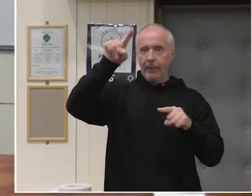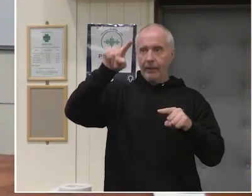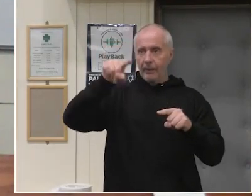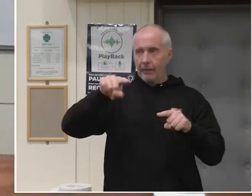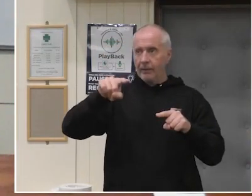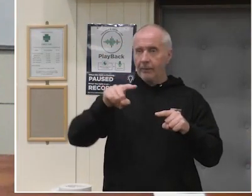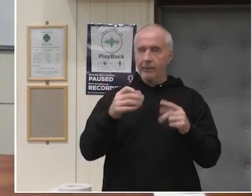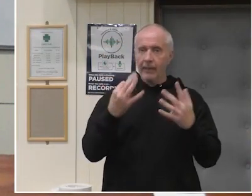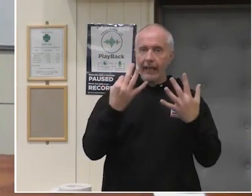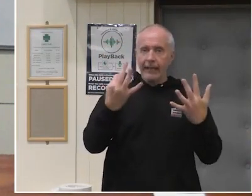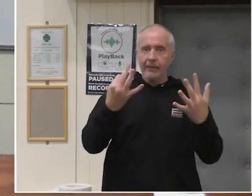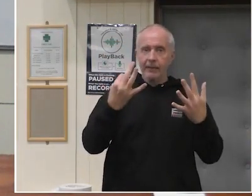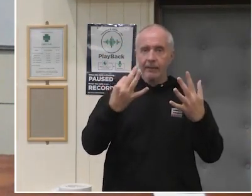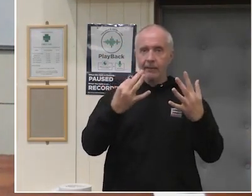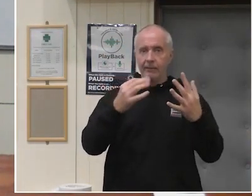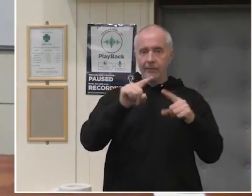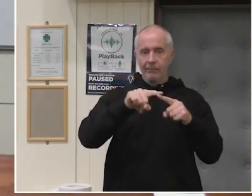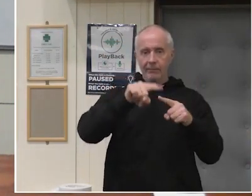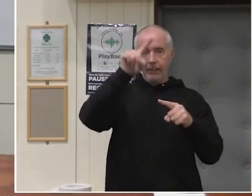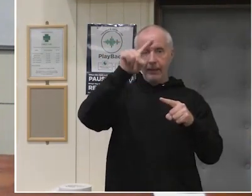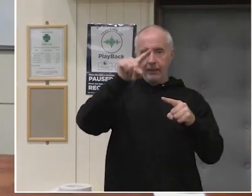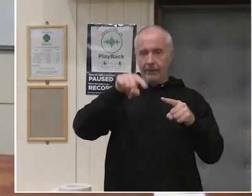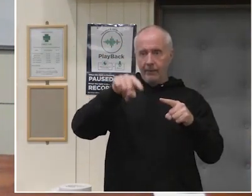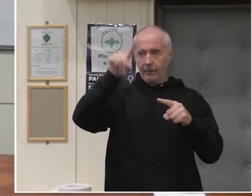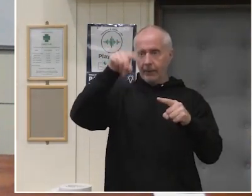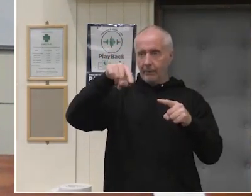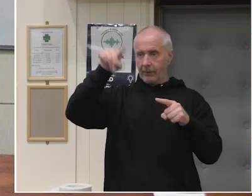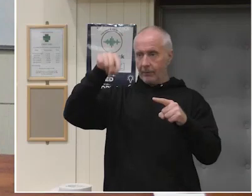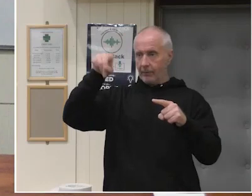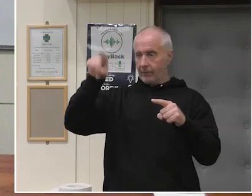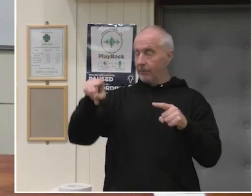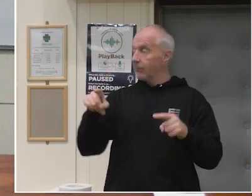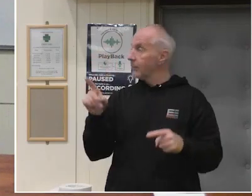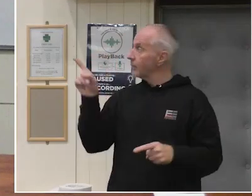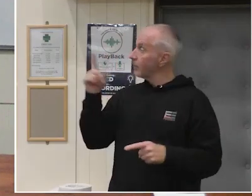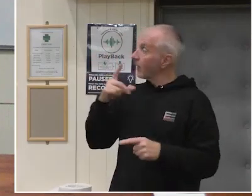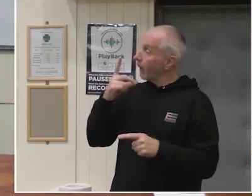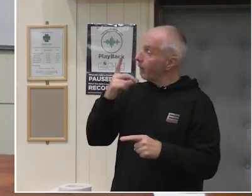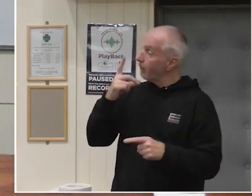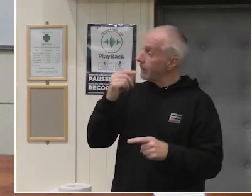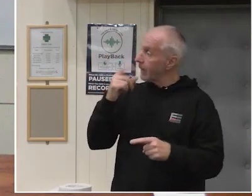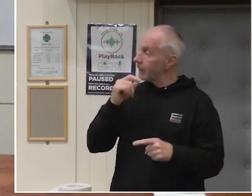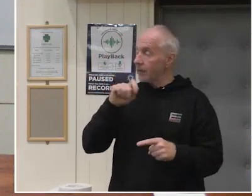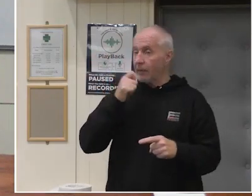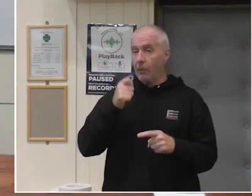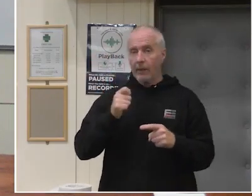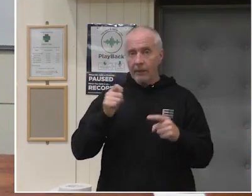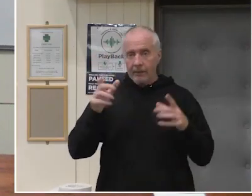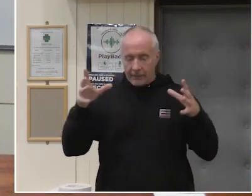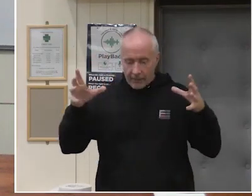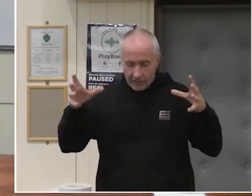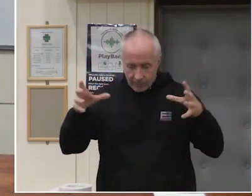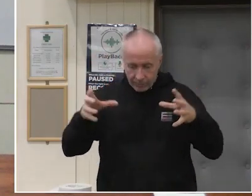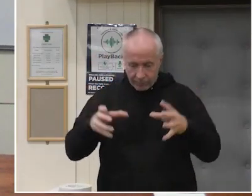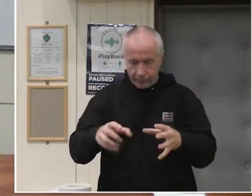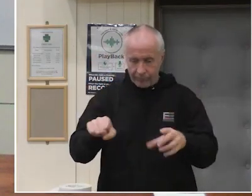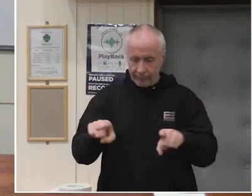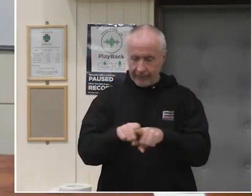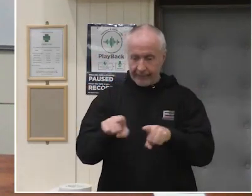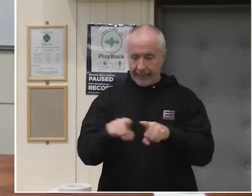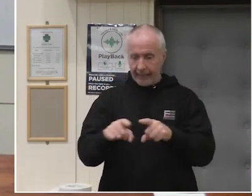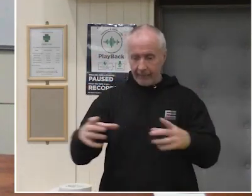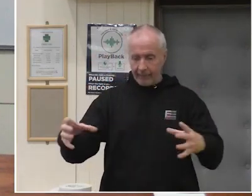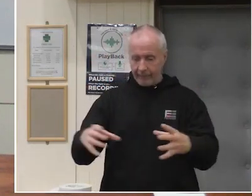Those 8 peaks are potentially all going to be put into the same physical structure